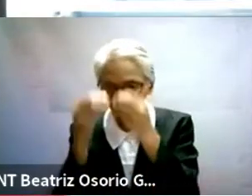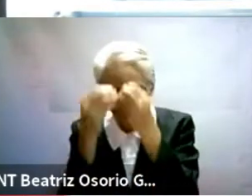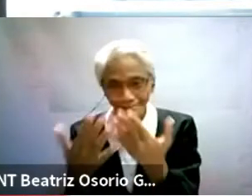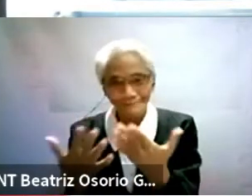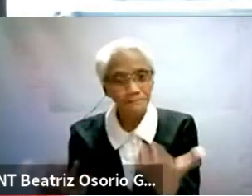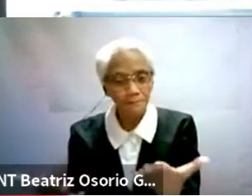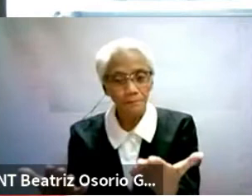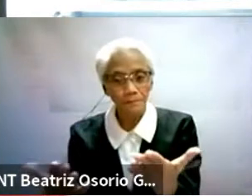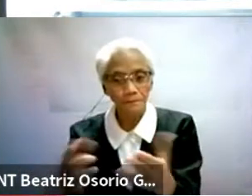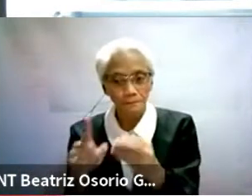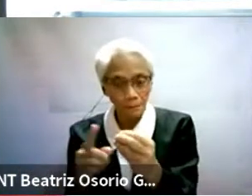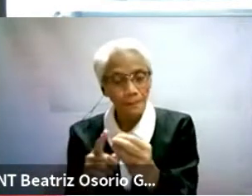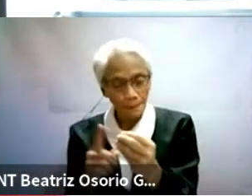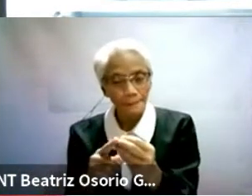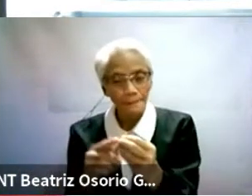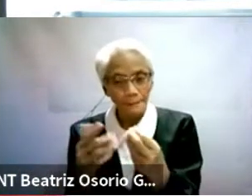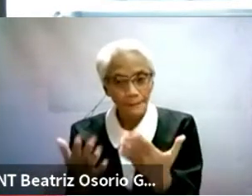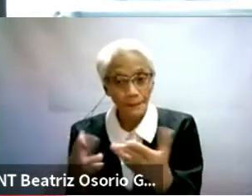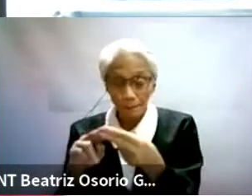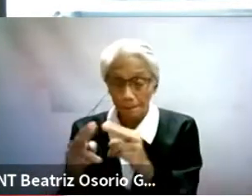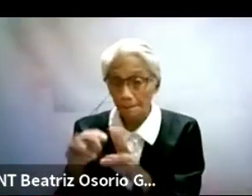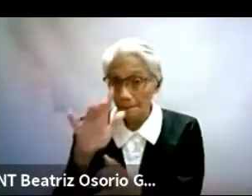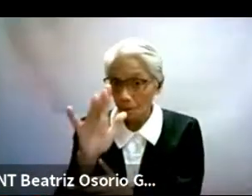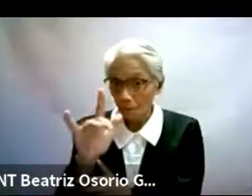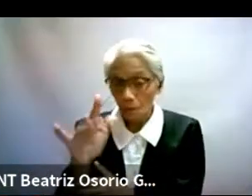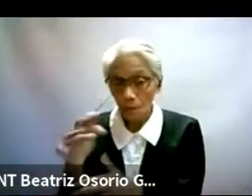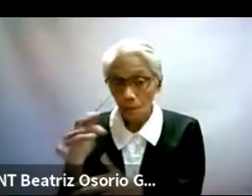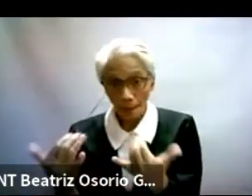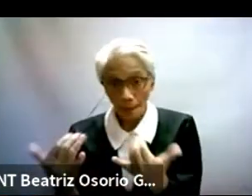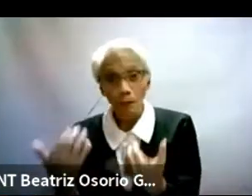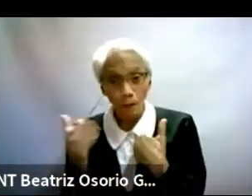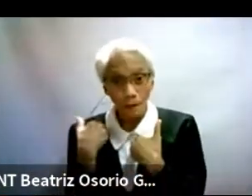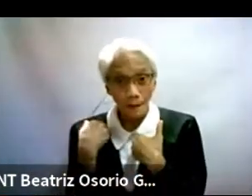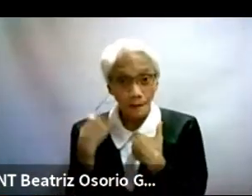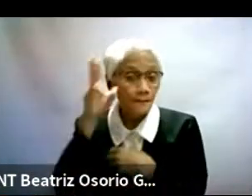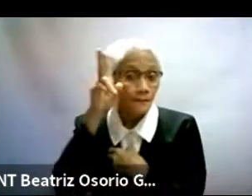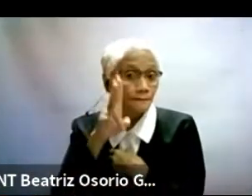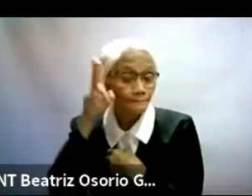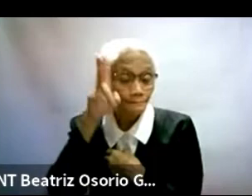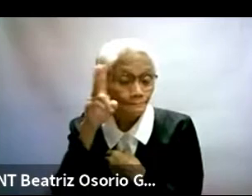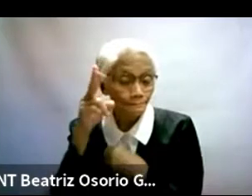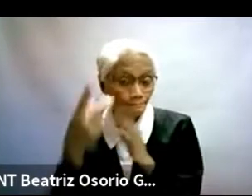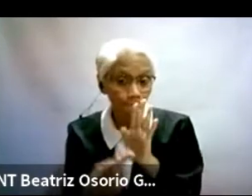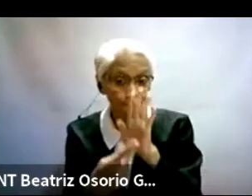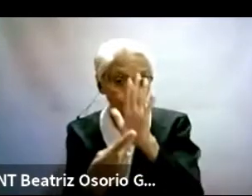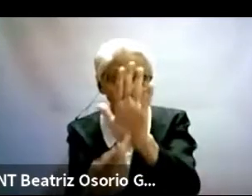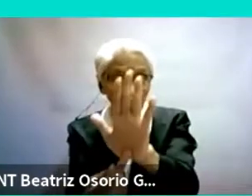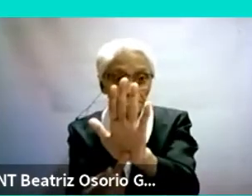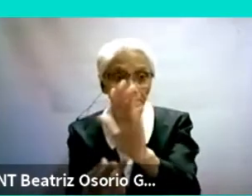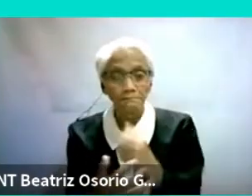the GC25. And now we have a video presentation, and this